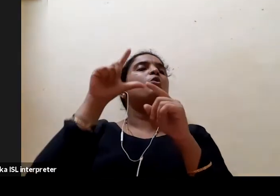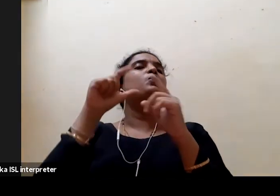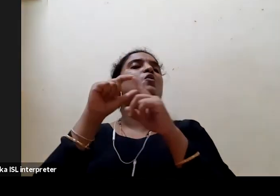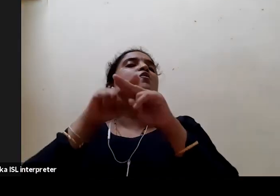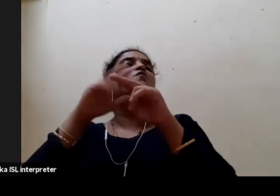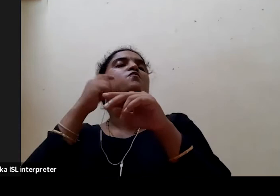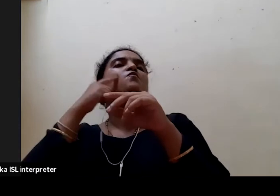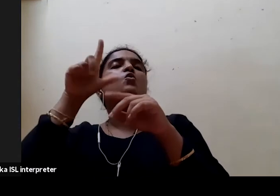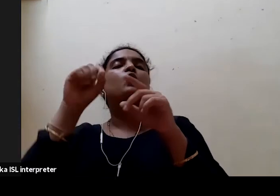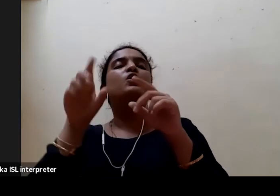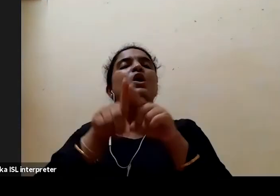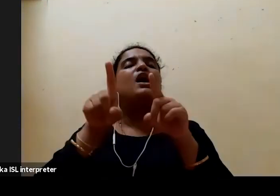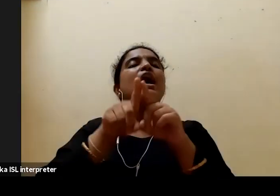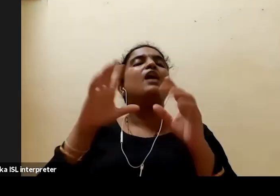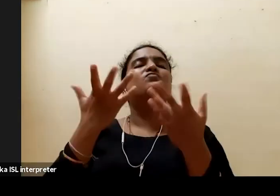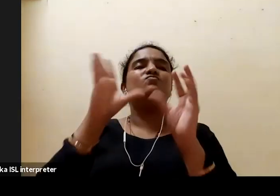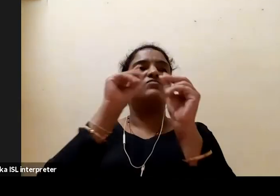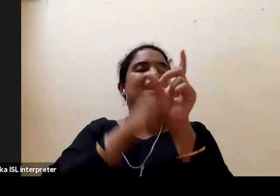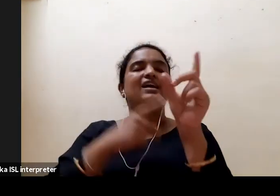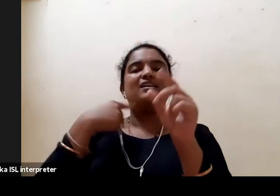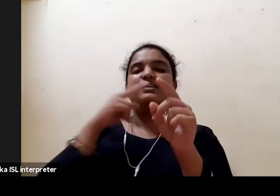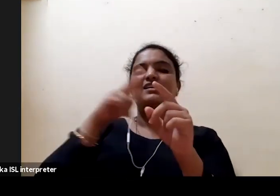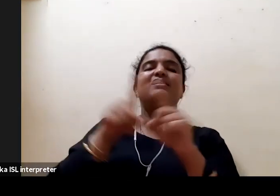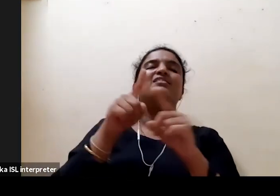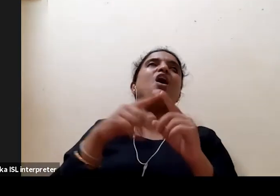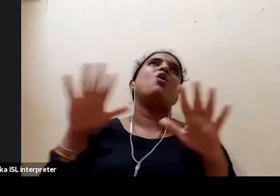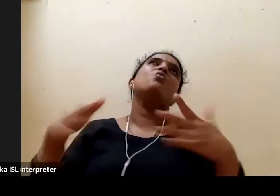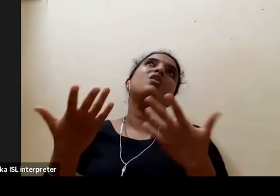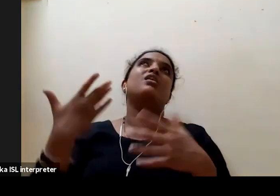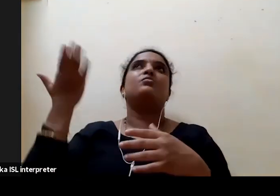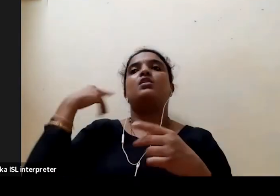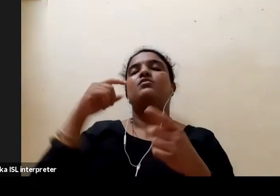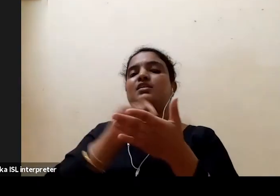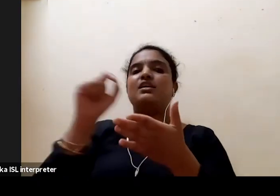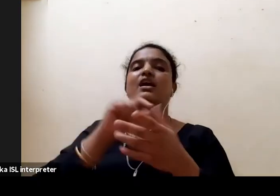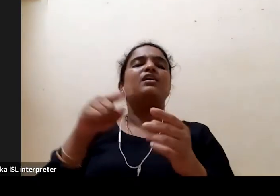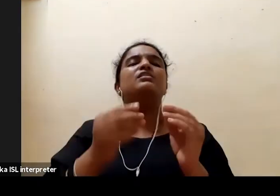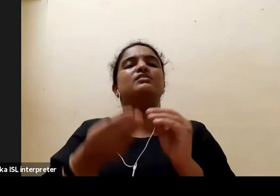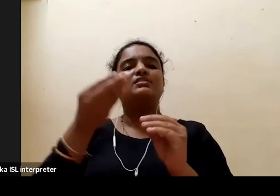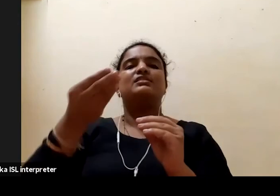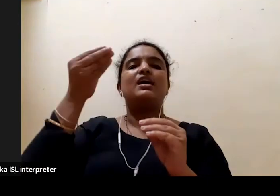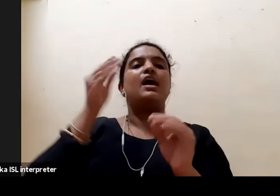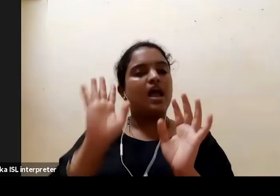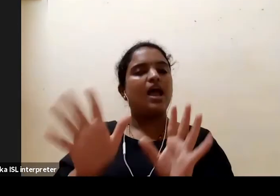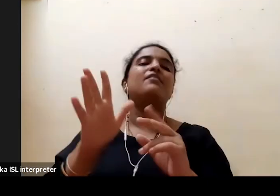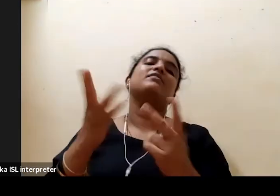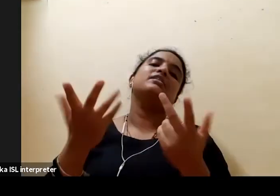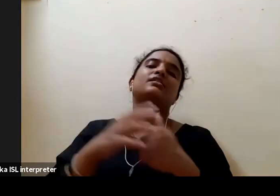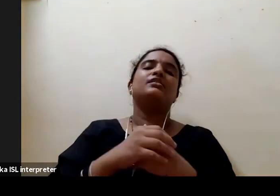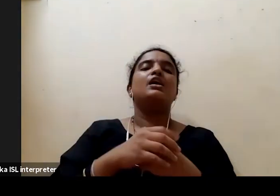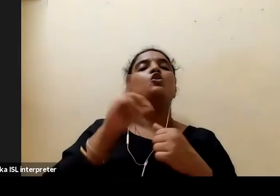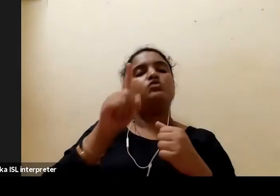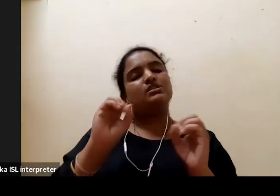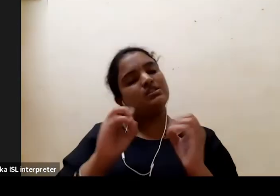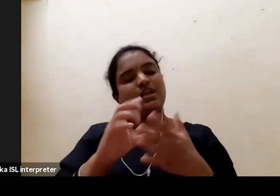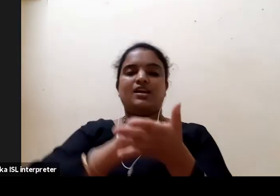the post that you wrote 10 years ago, and then today you'll be cringing, what did I write? Because you do improve. So for all these reasons, you should